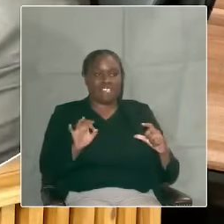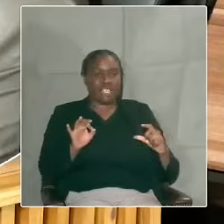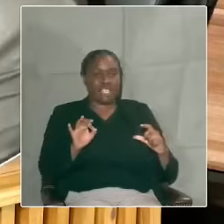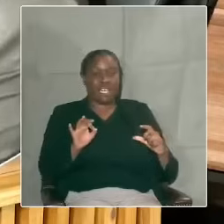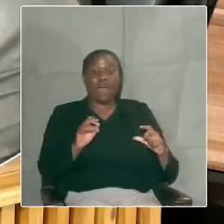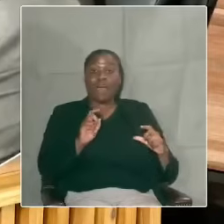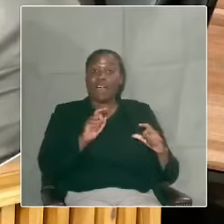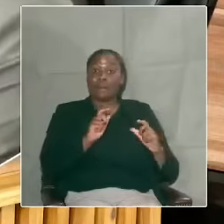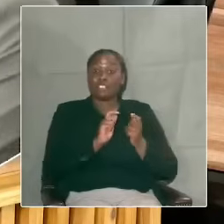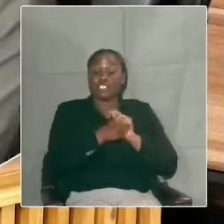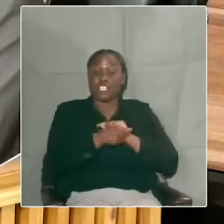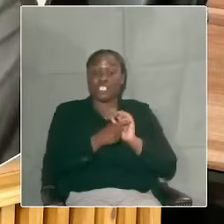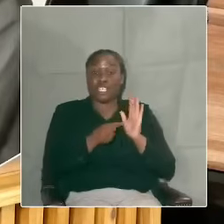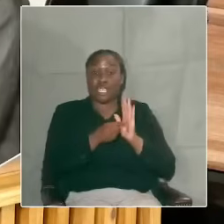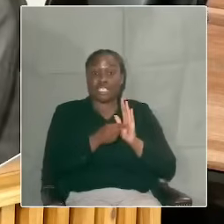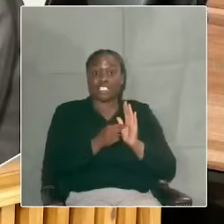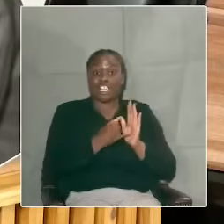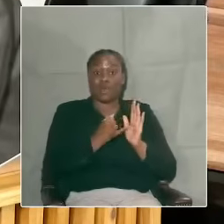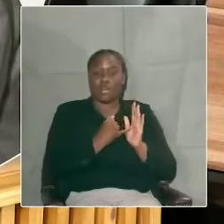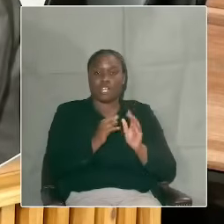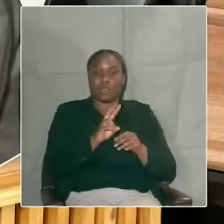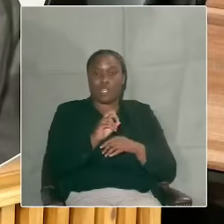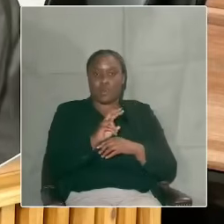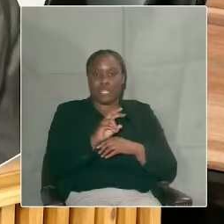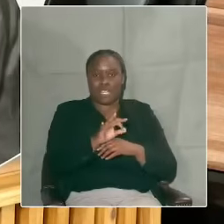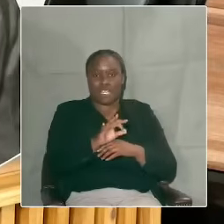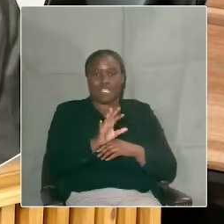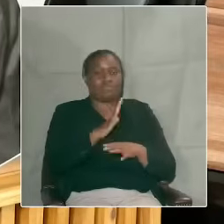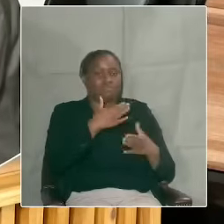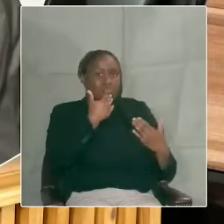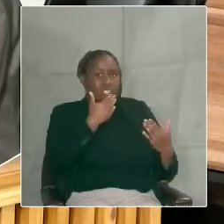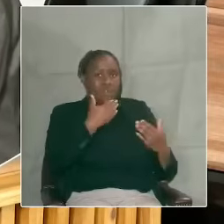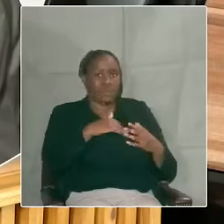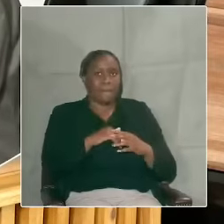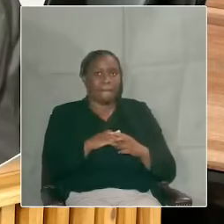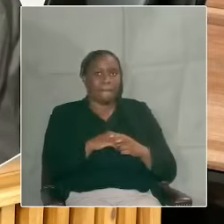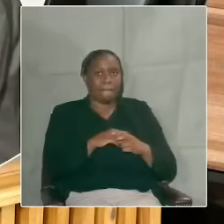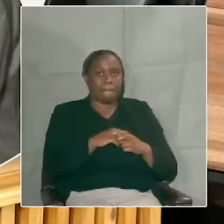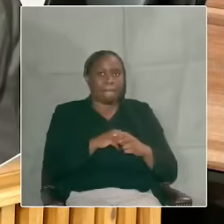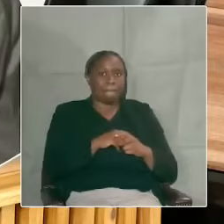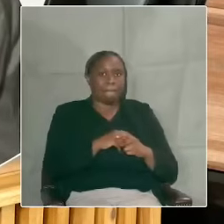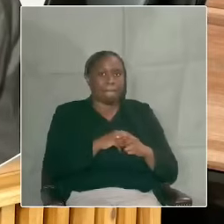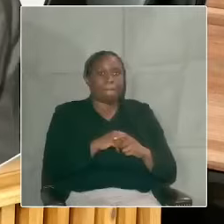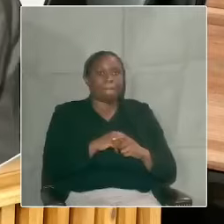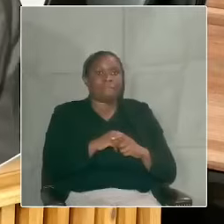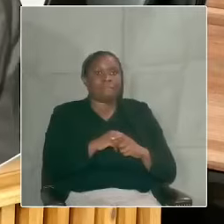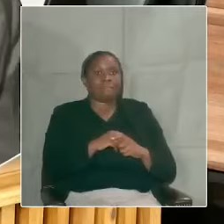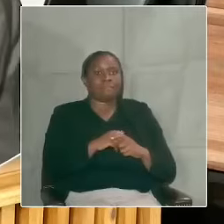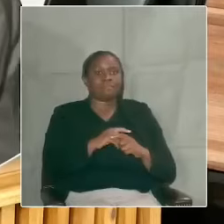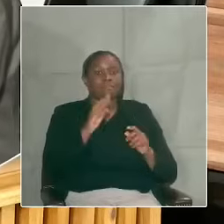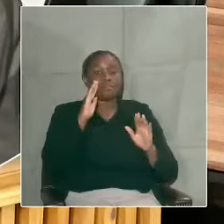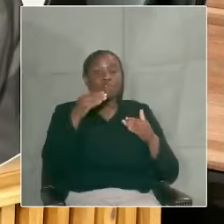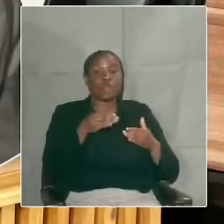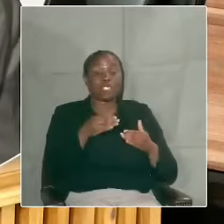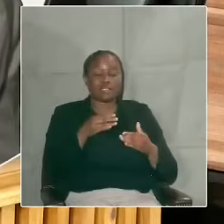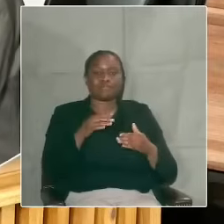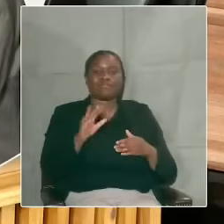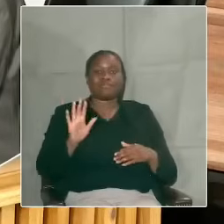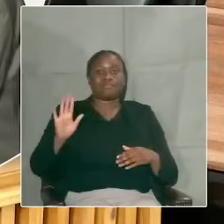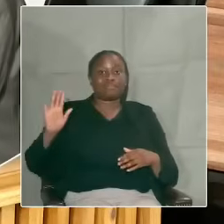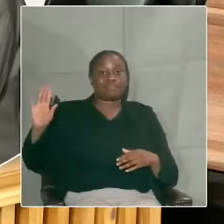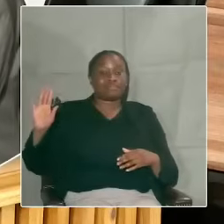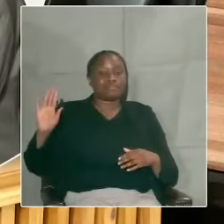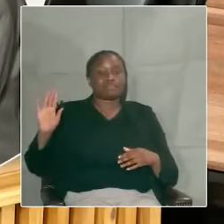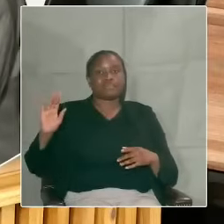Correct. Thank you. And then you also deal with the complaints that